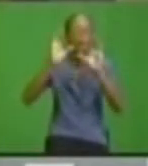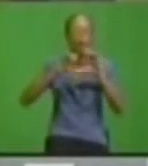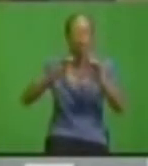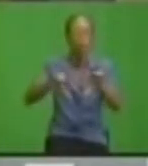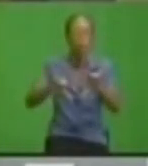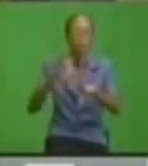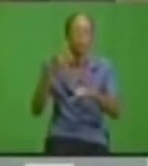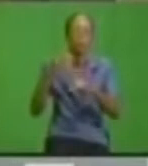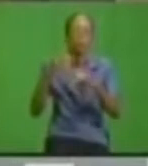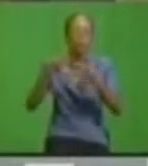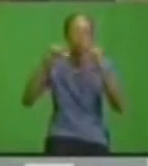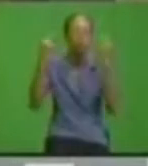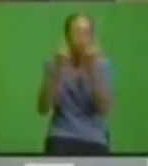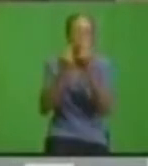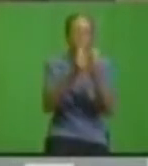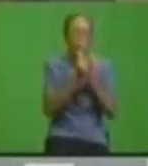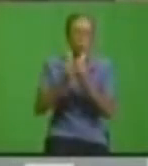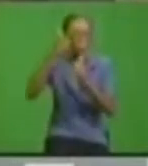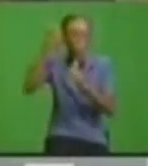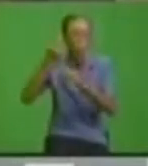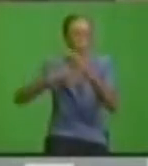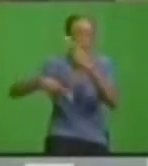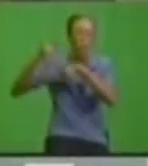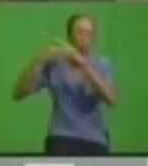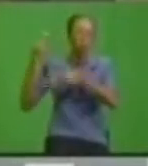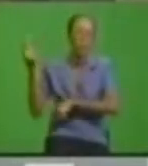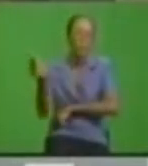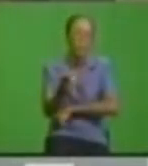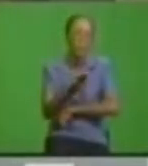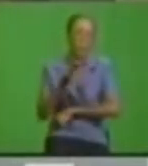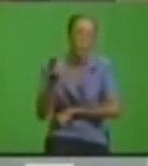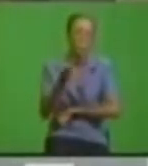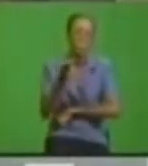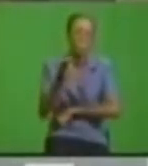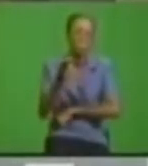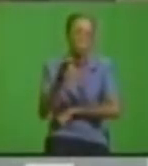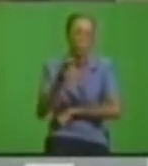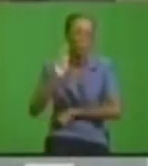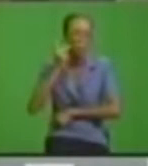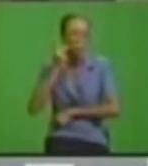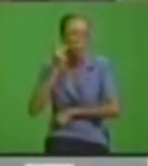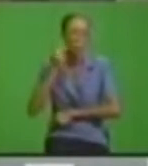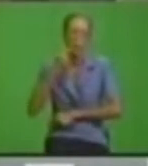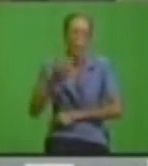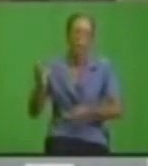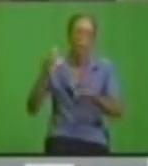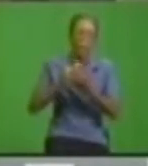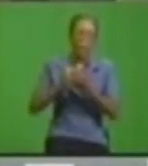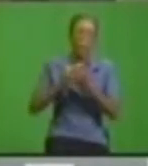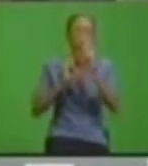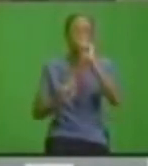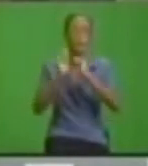civilization based on the common history we share with our neighbors. He went on to postulate that Trinidad